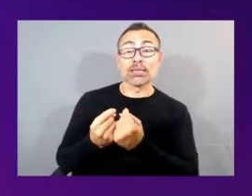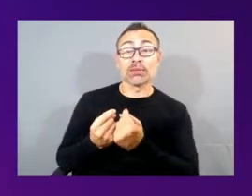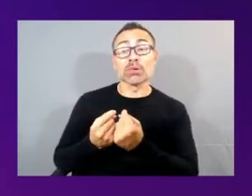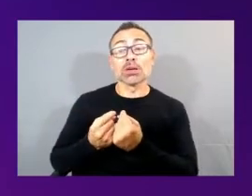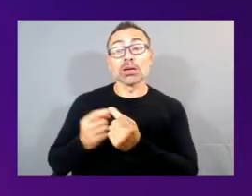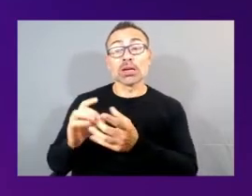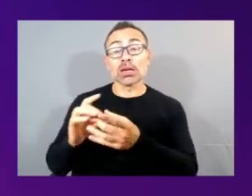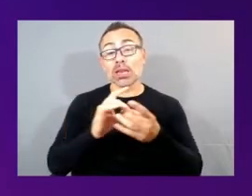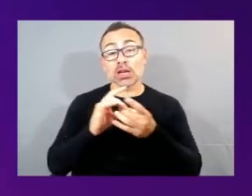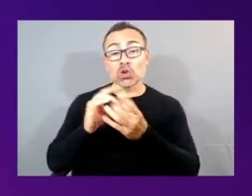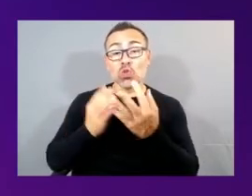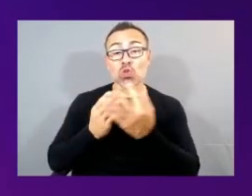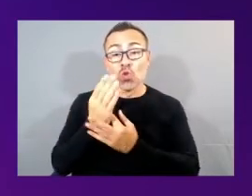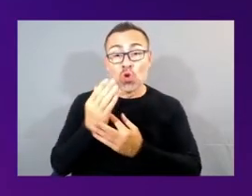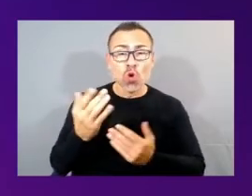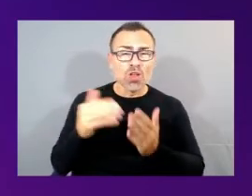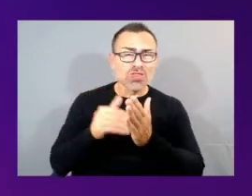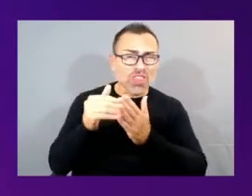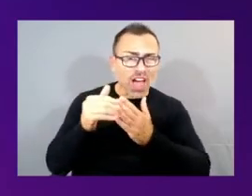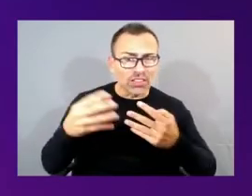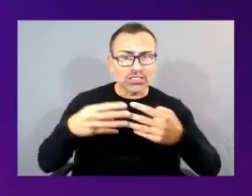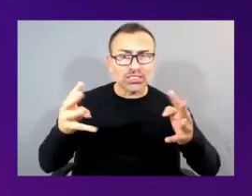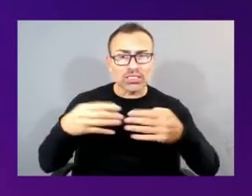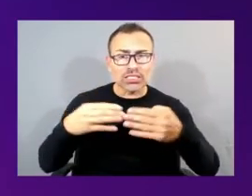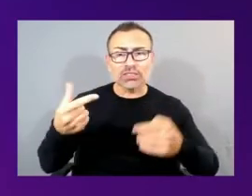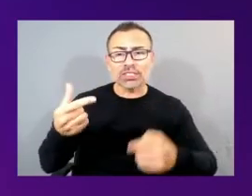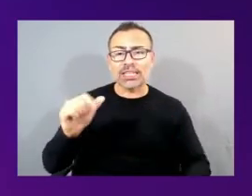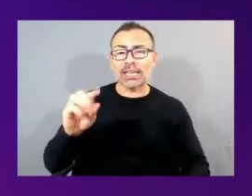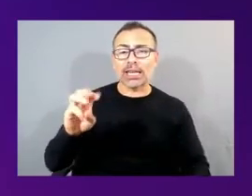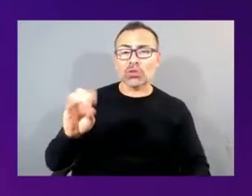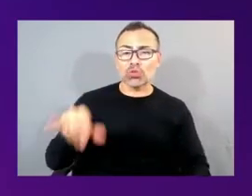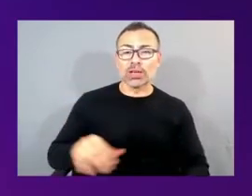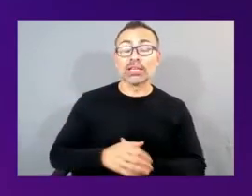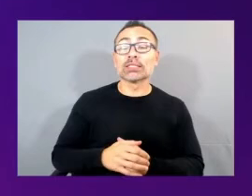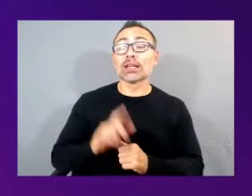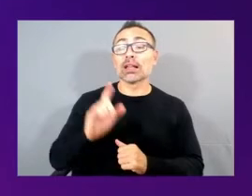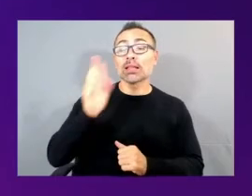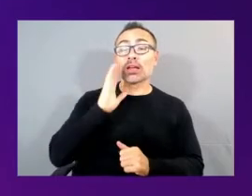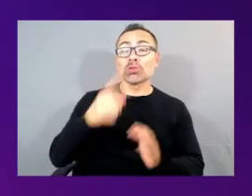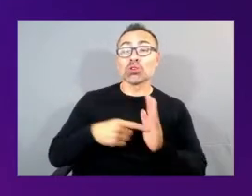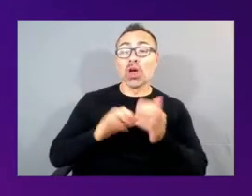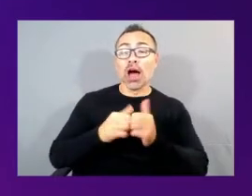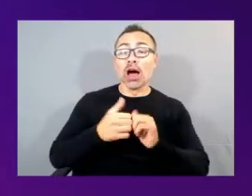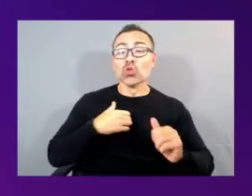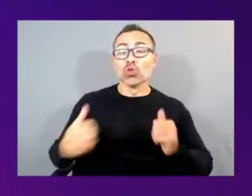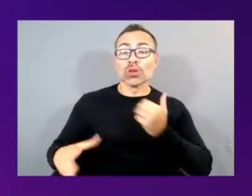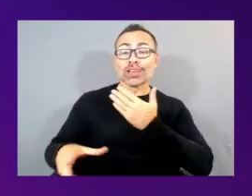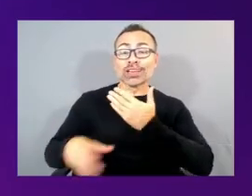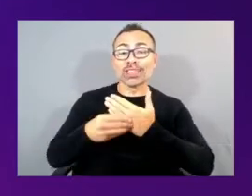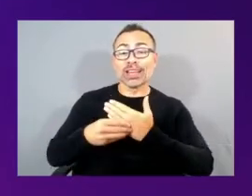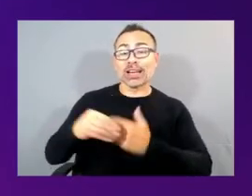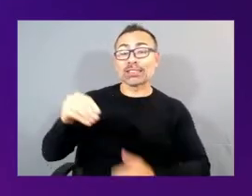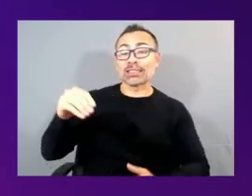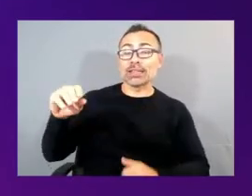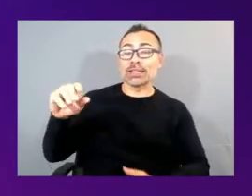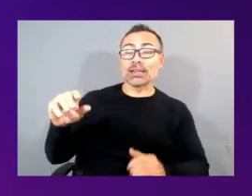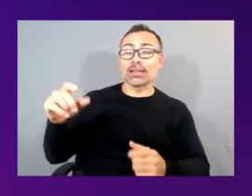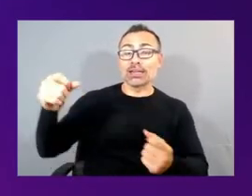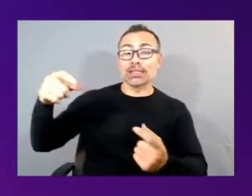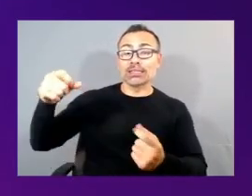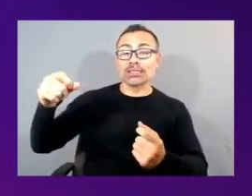today, I'll show how you can connect a vibration sensor to AWS IoT sitewise in less than 3 minutes using a